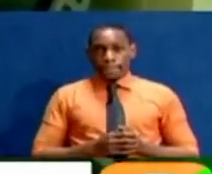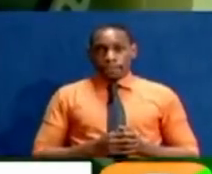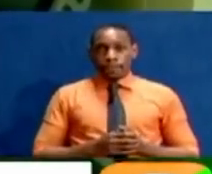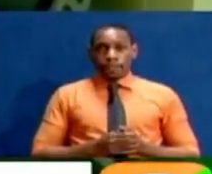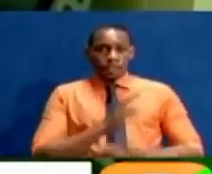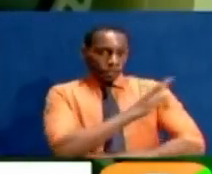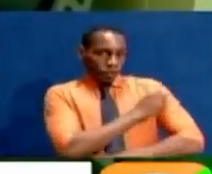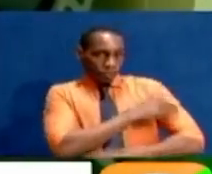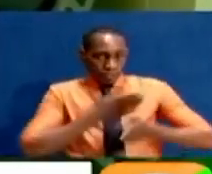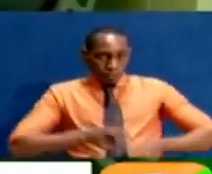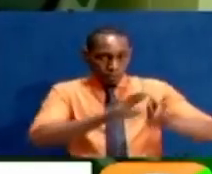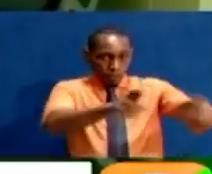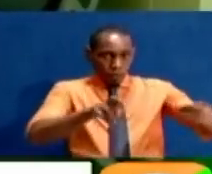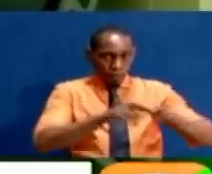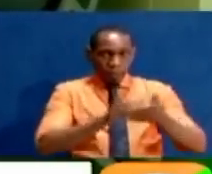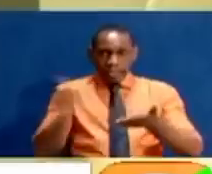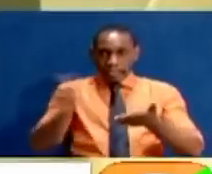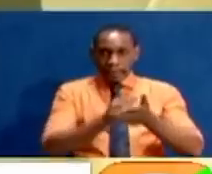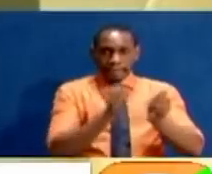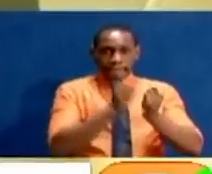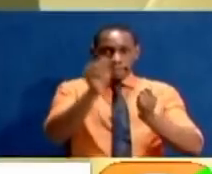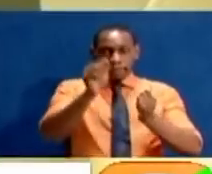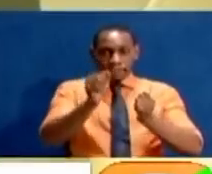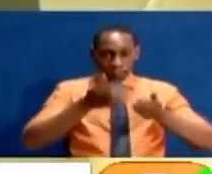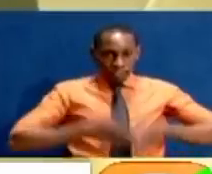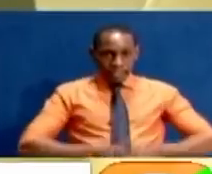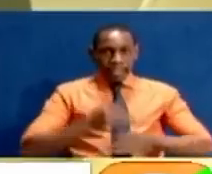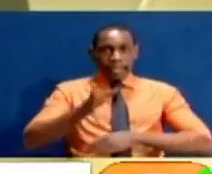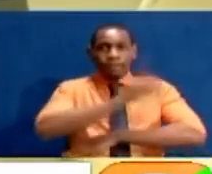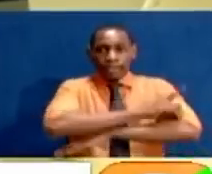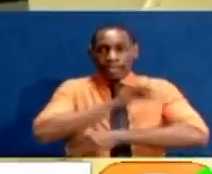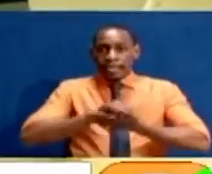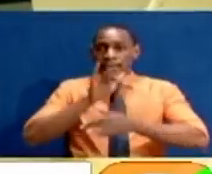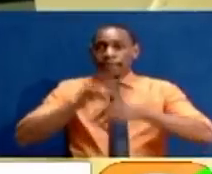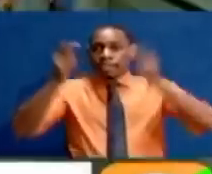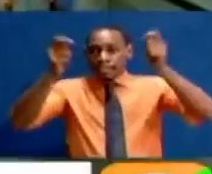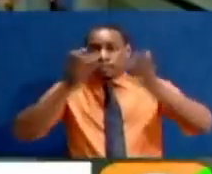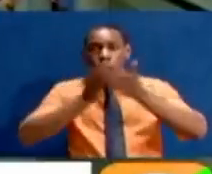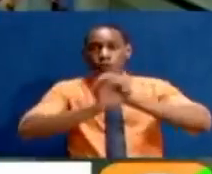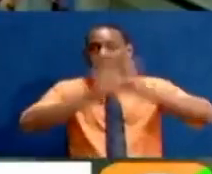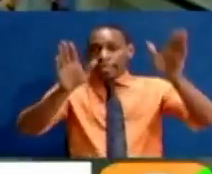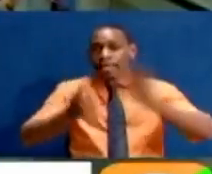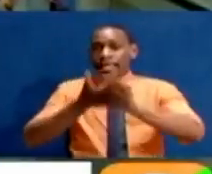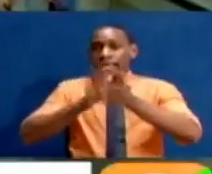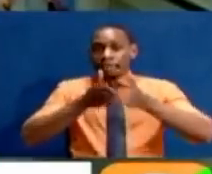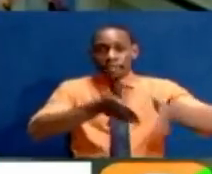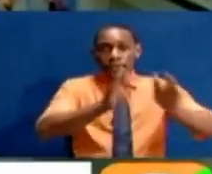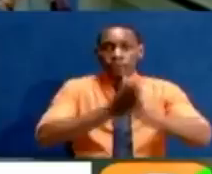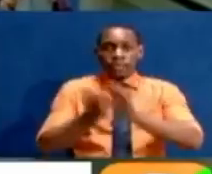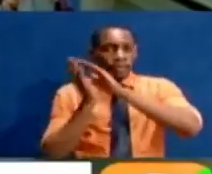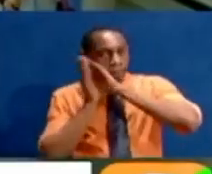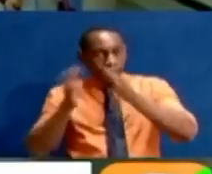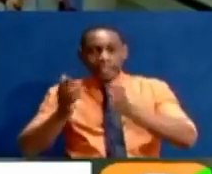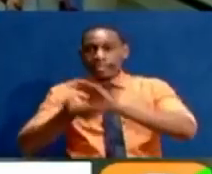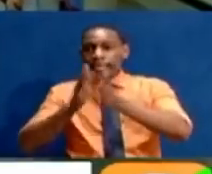At the maternity wards, which usually handles up to 15 deliveries per day, the effect of the go slow was evident. Empty corridors and